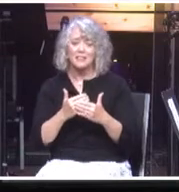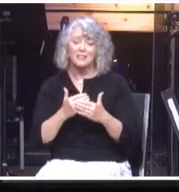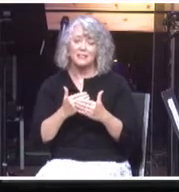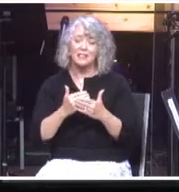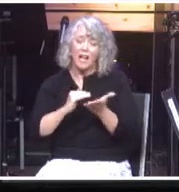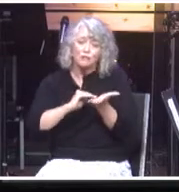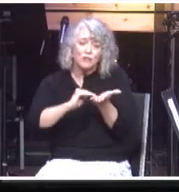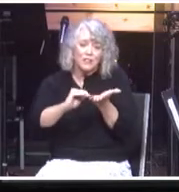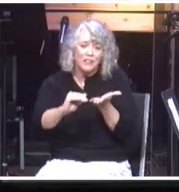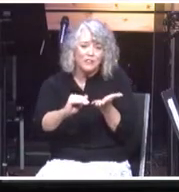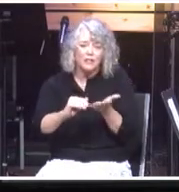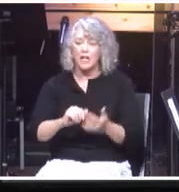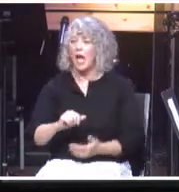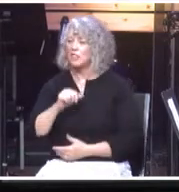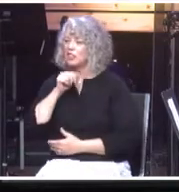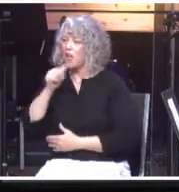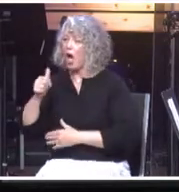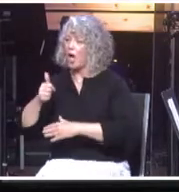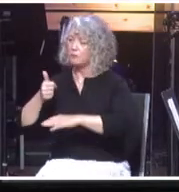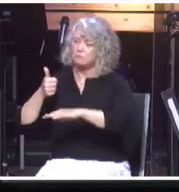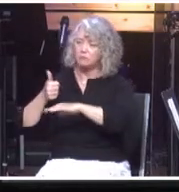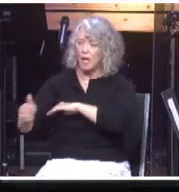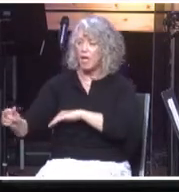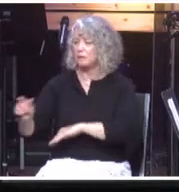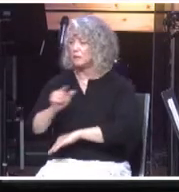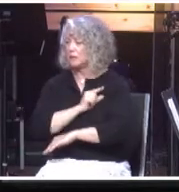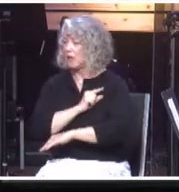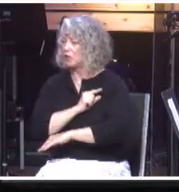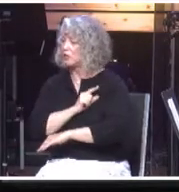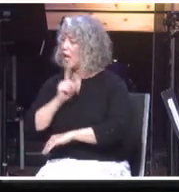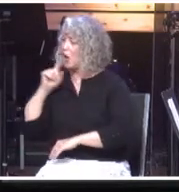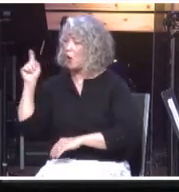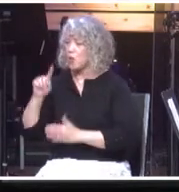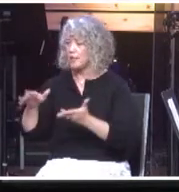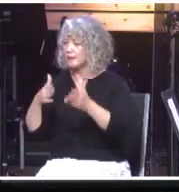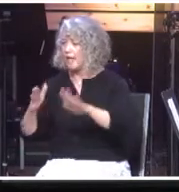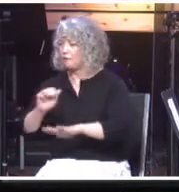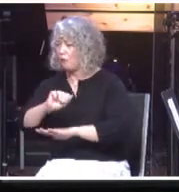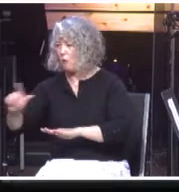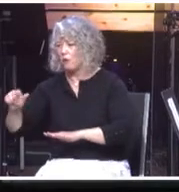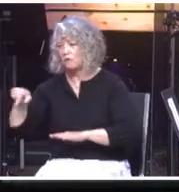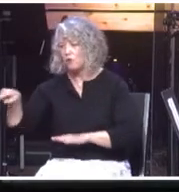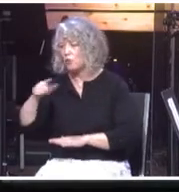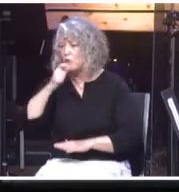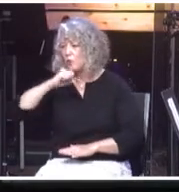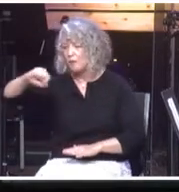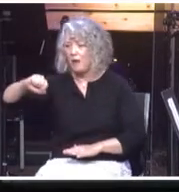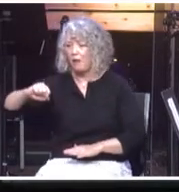a writ of condemnation and imposing a death sentence upon them.